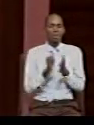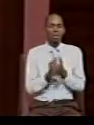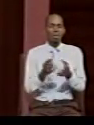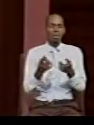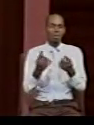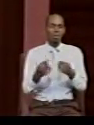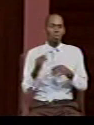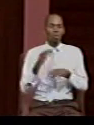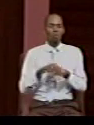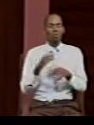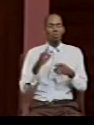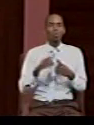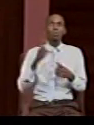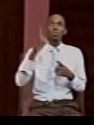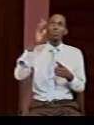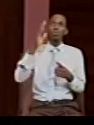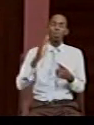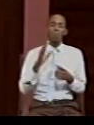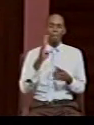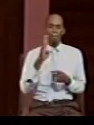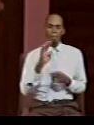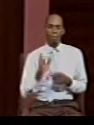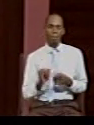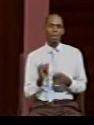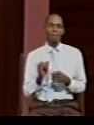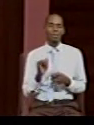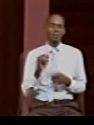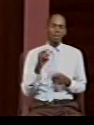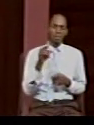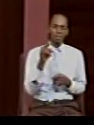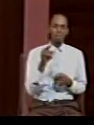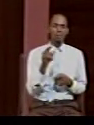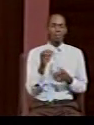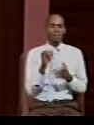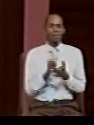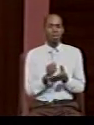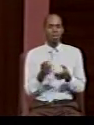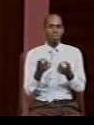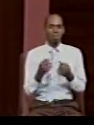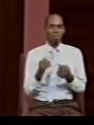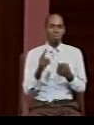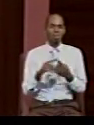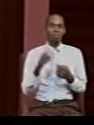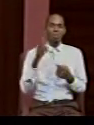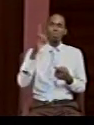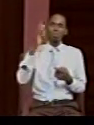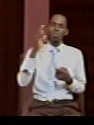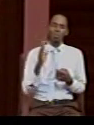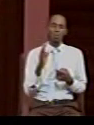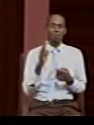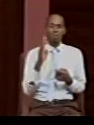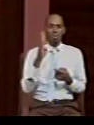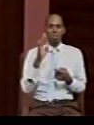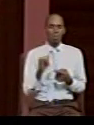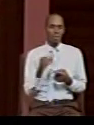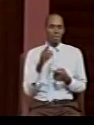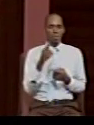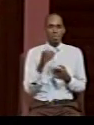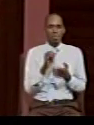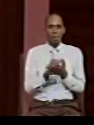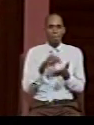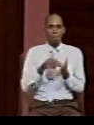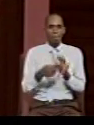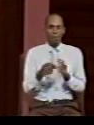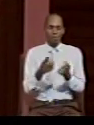unto God by him. But you must come. That come unto God by him. That is, you